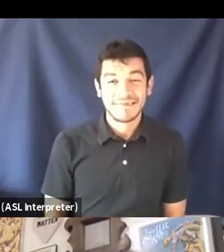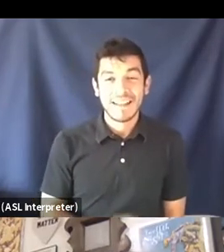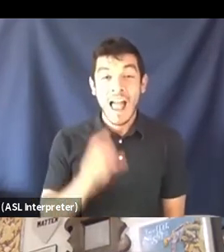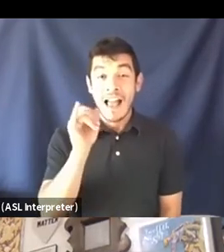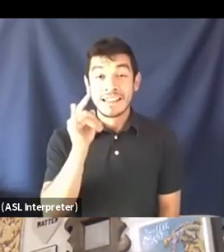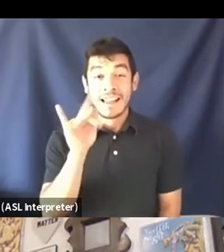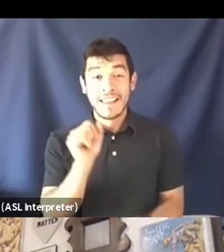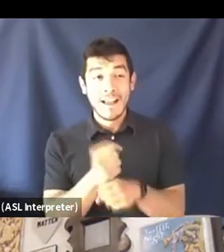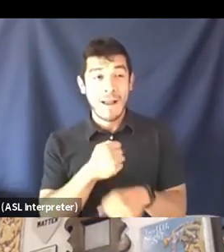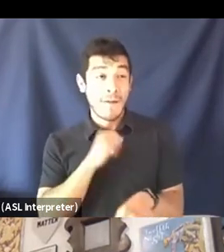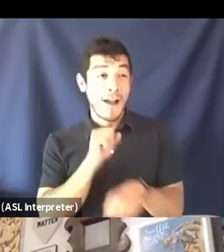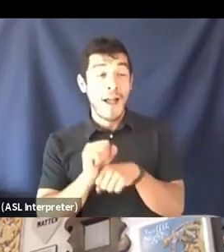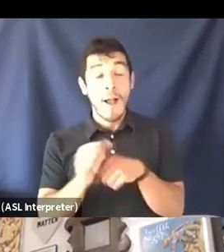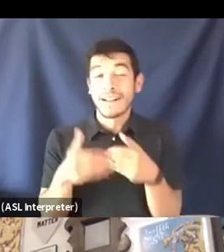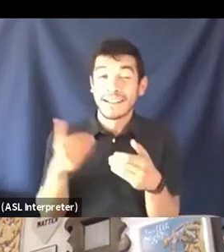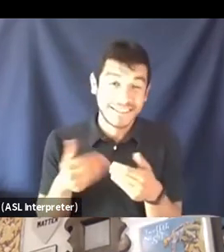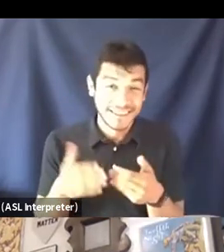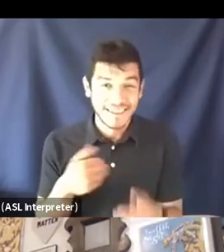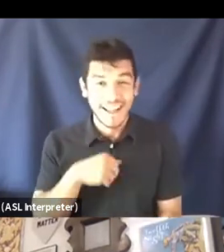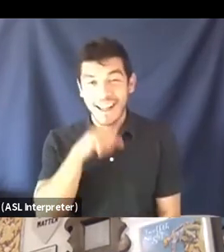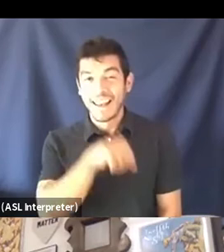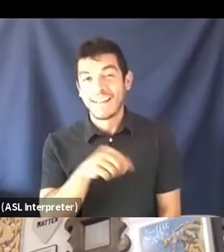makes my job easier. I love the humor.